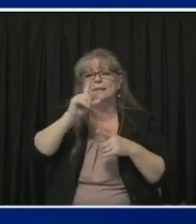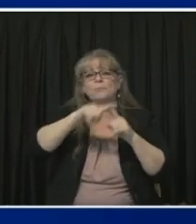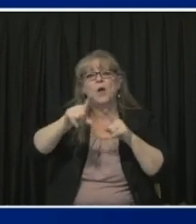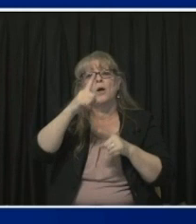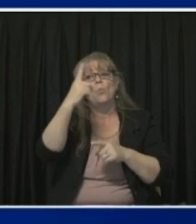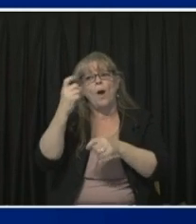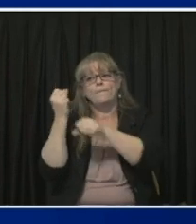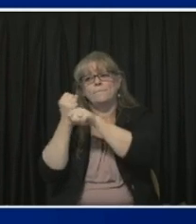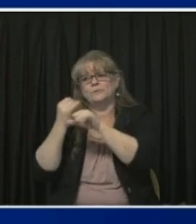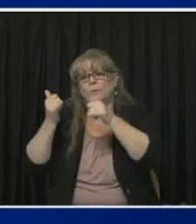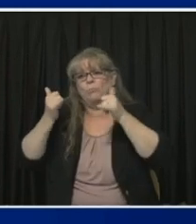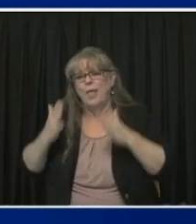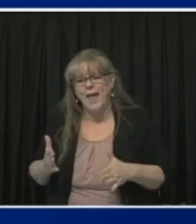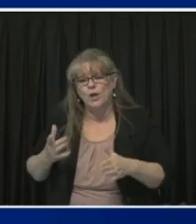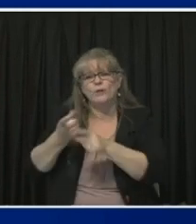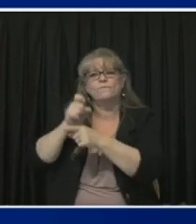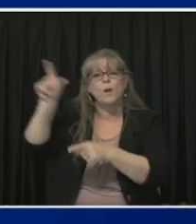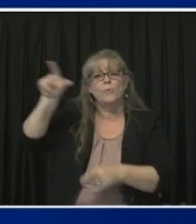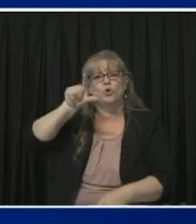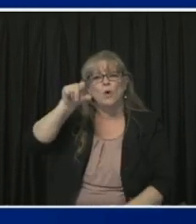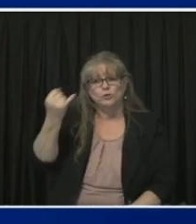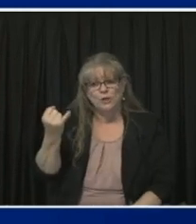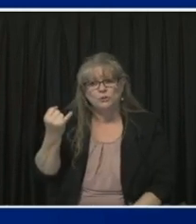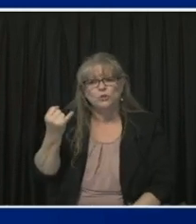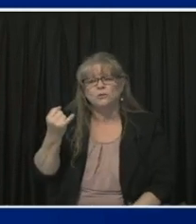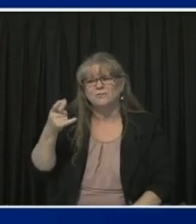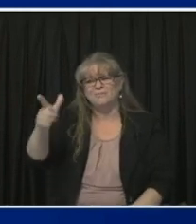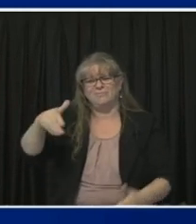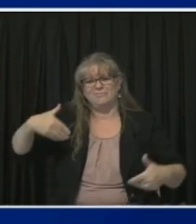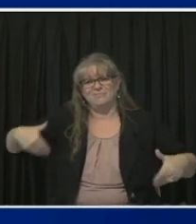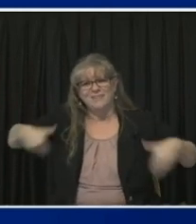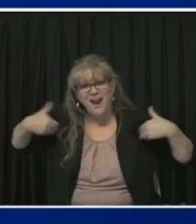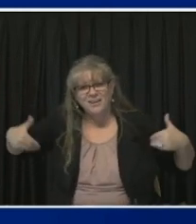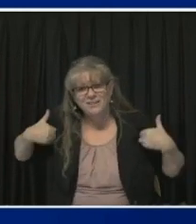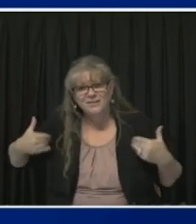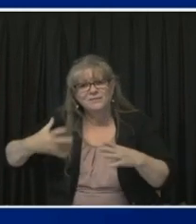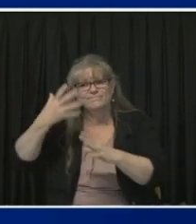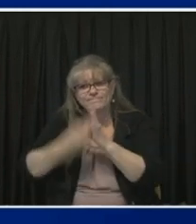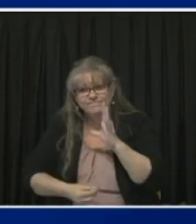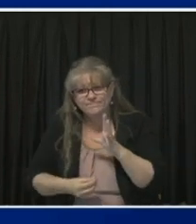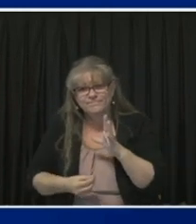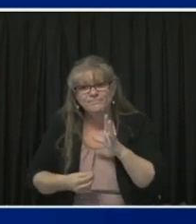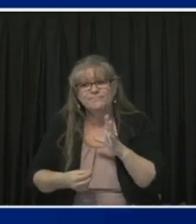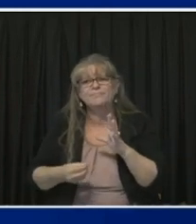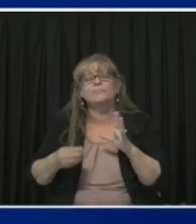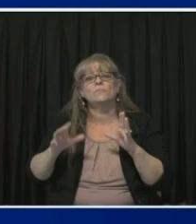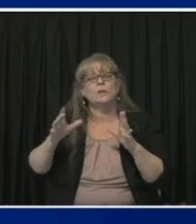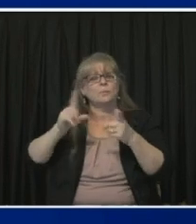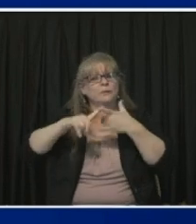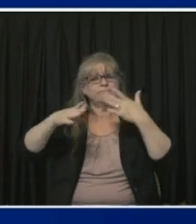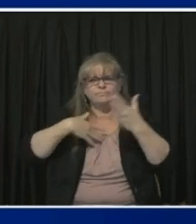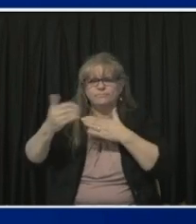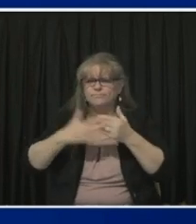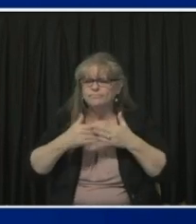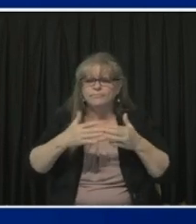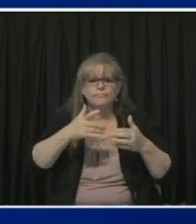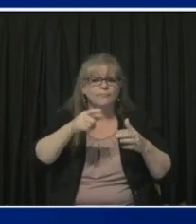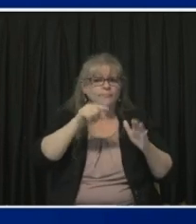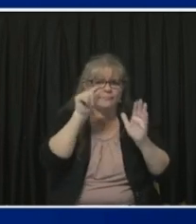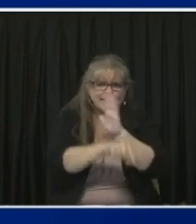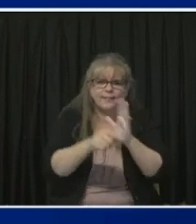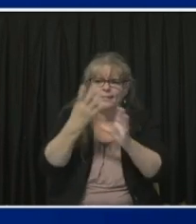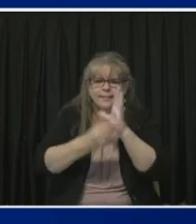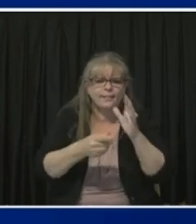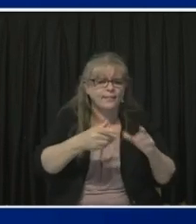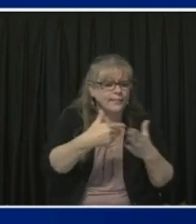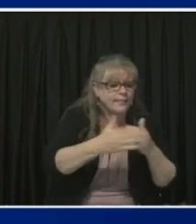40s will get through it just fine, it absolutely can be fatal to people of any age and sometimes is, but it has a far worse trajectory for